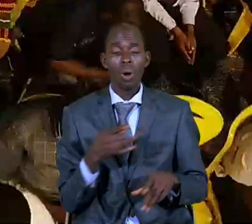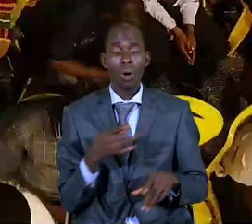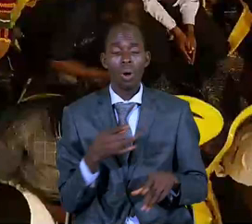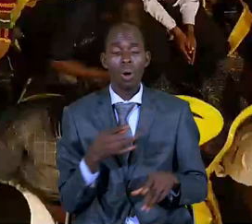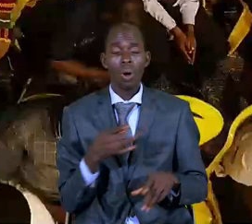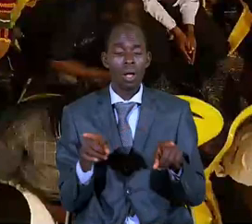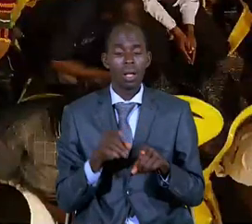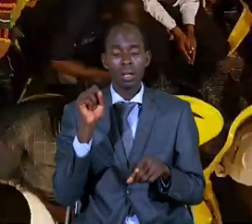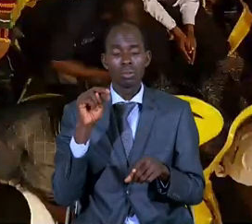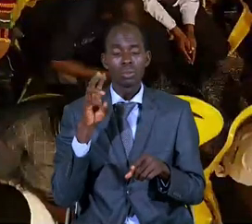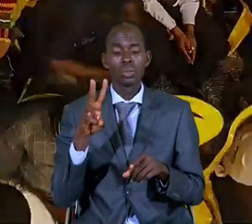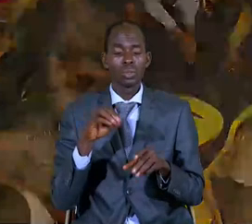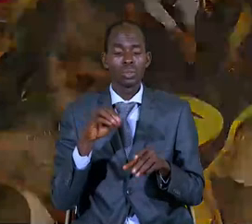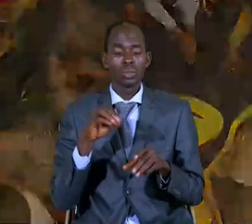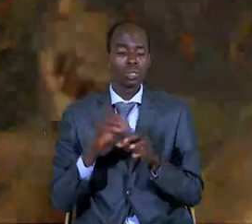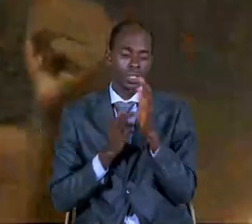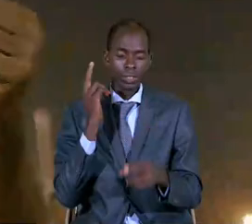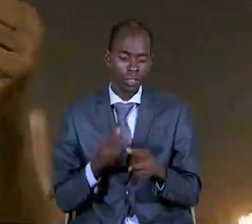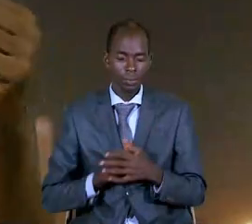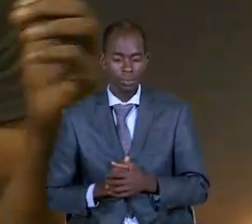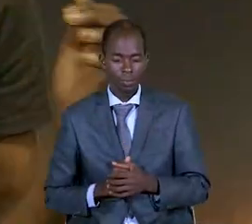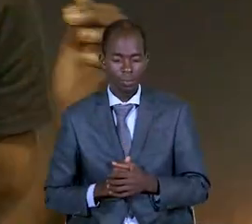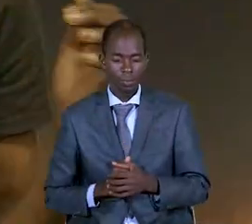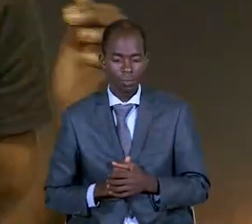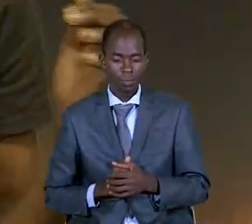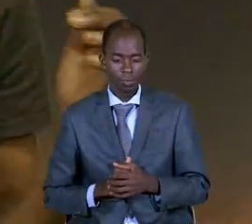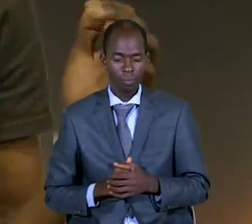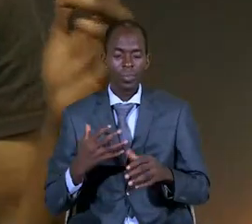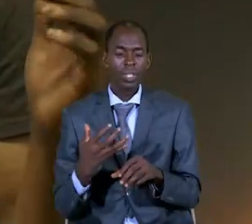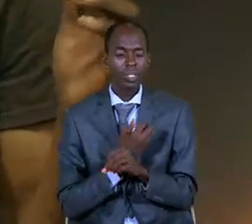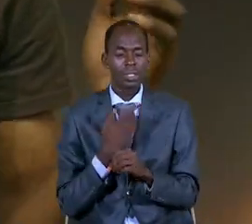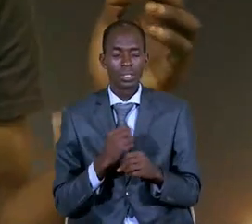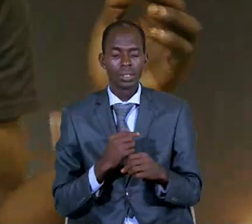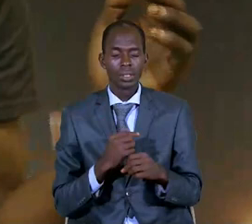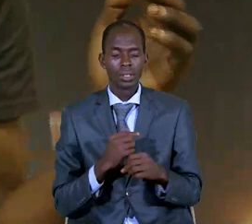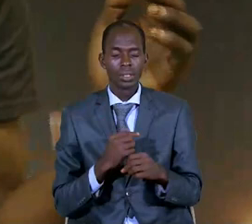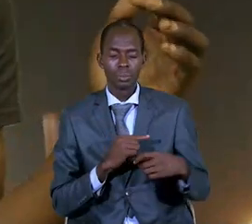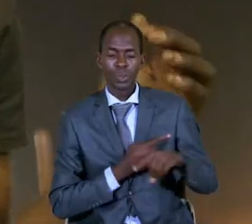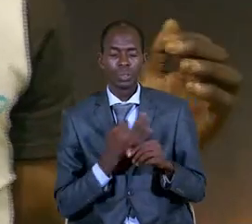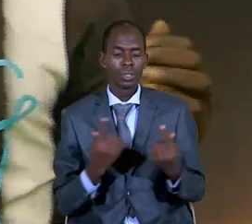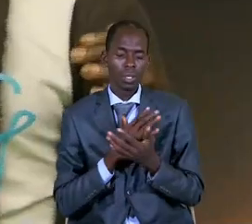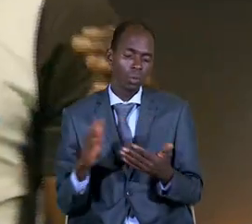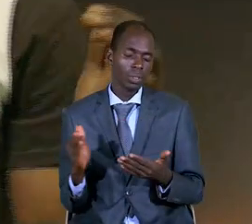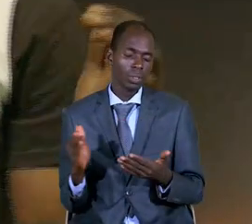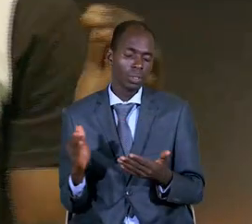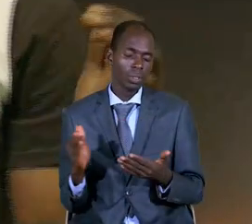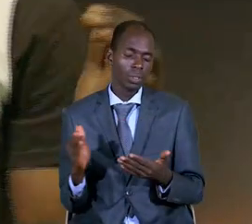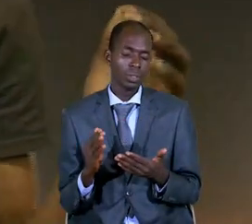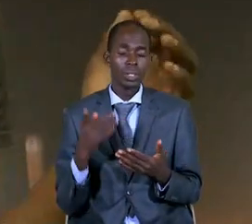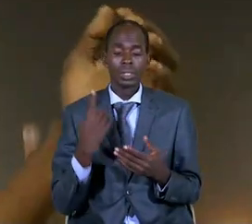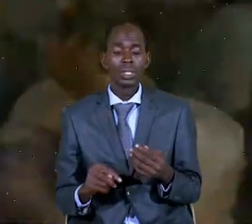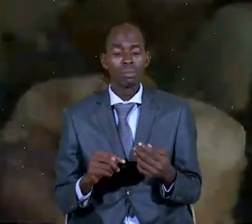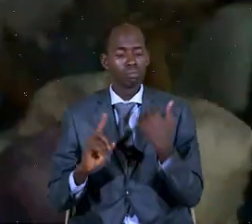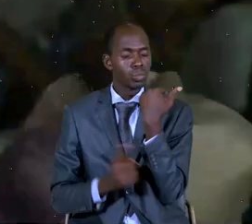in Jesus' name. Take the guilt of sin away, the punishment of